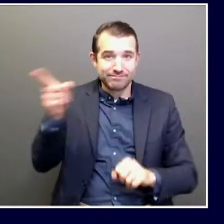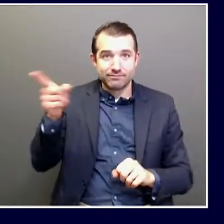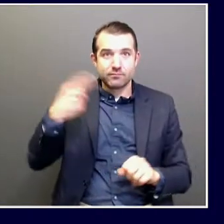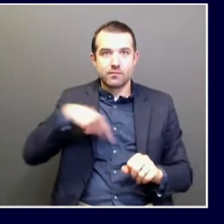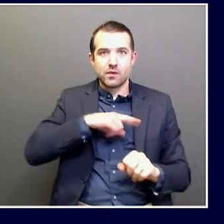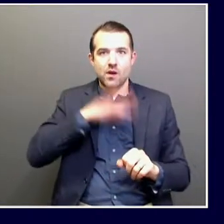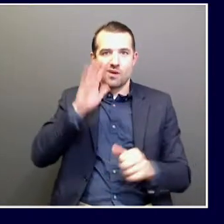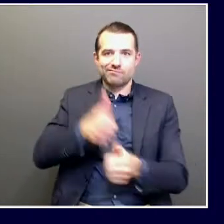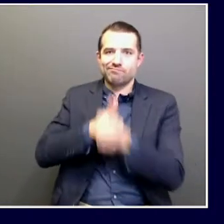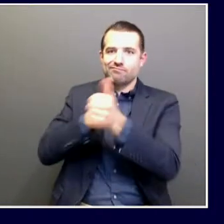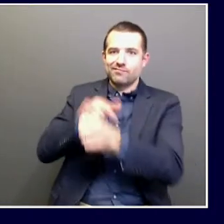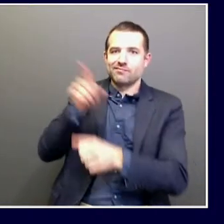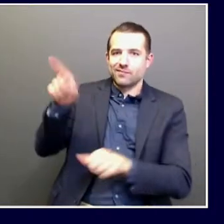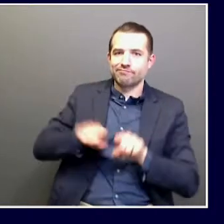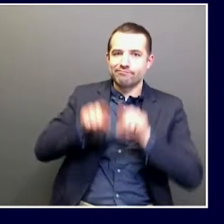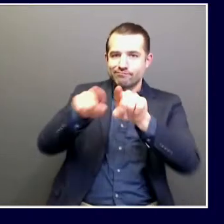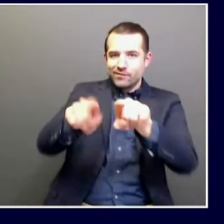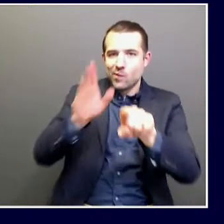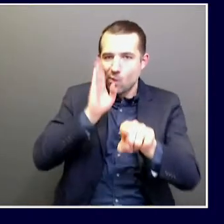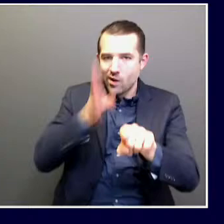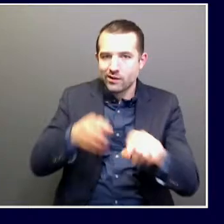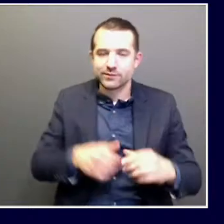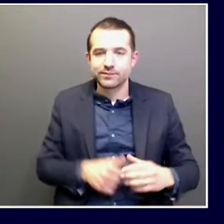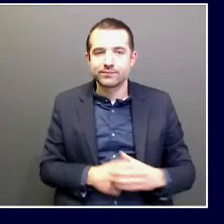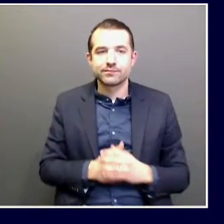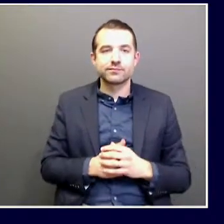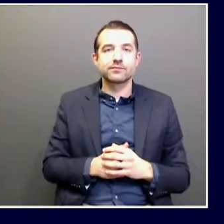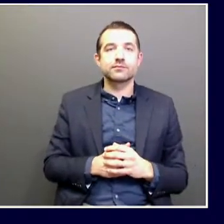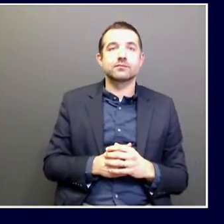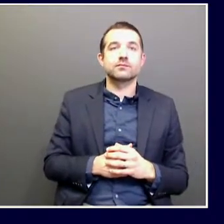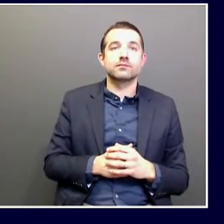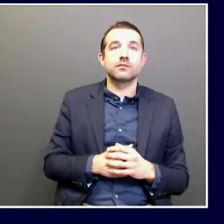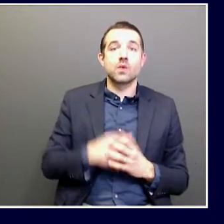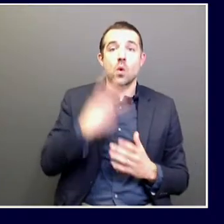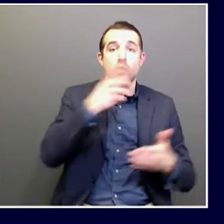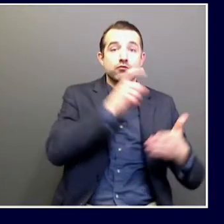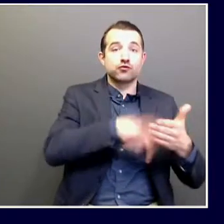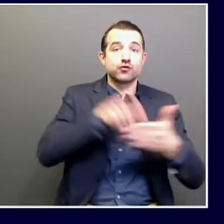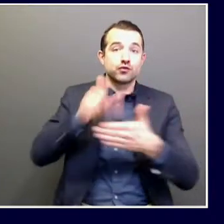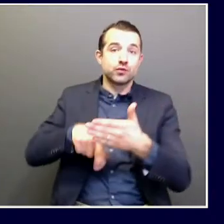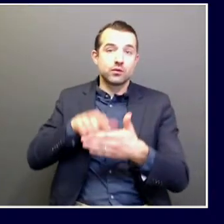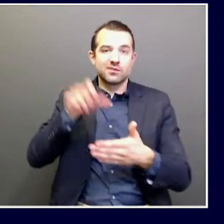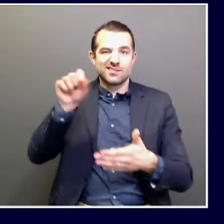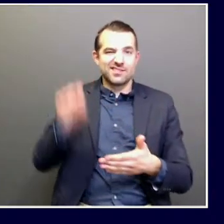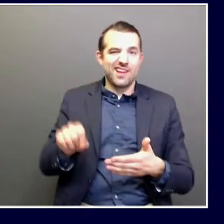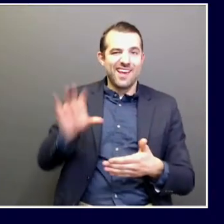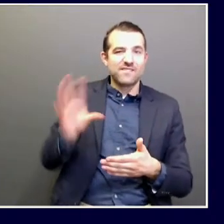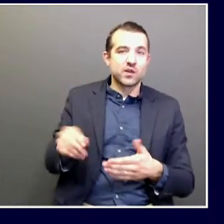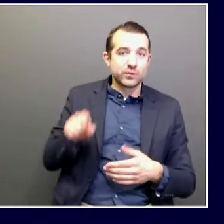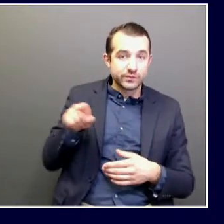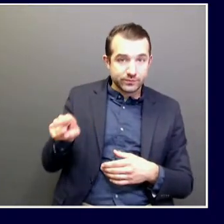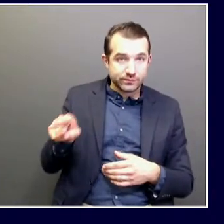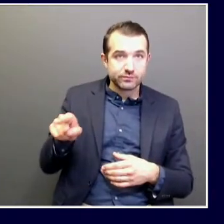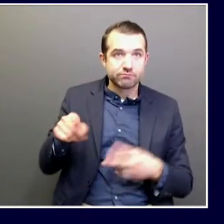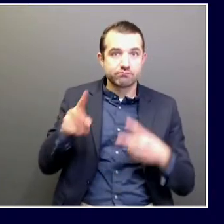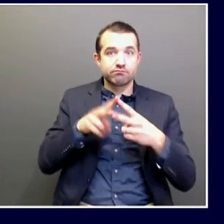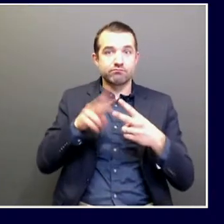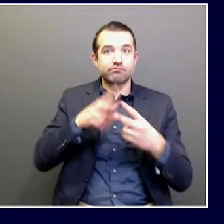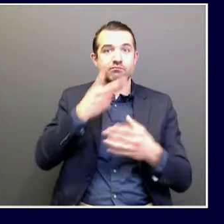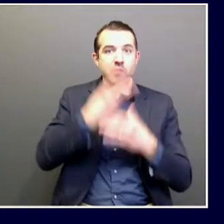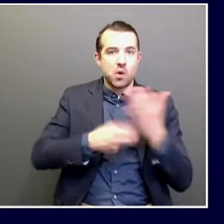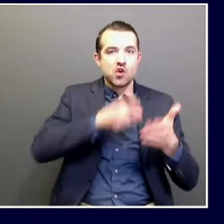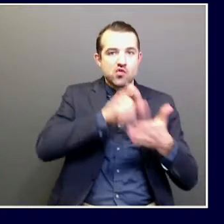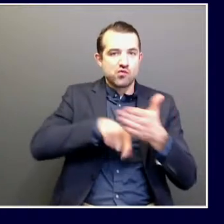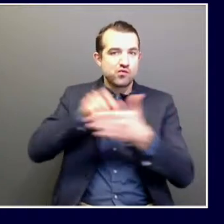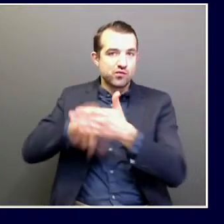put out by colleagues in South Africa, which suggest, and it's too early to know for sure, but suggest that